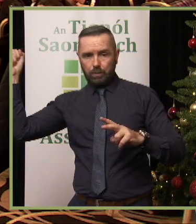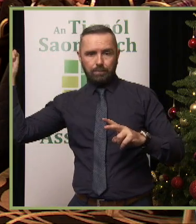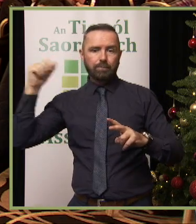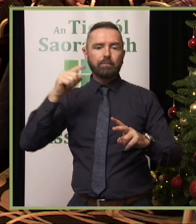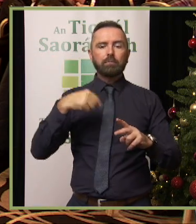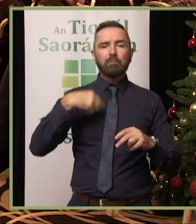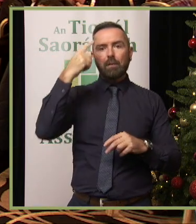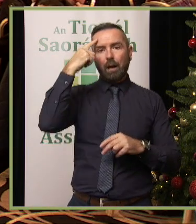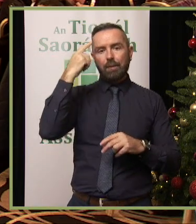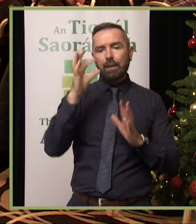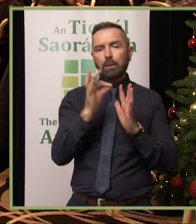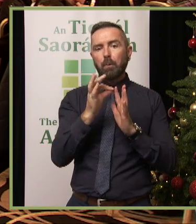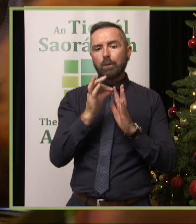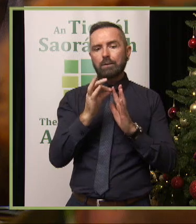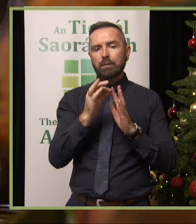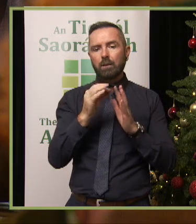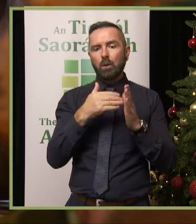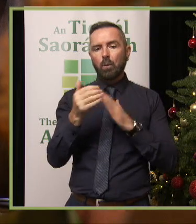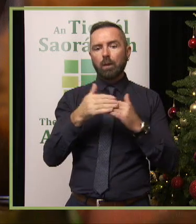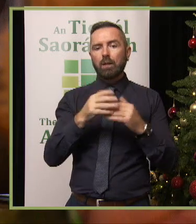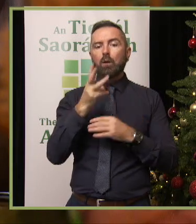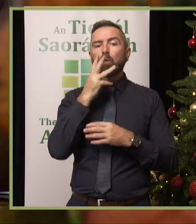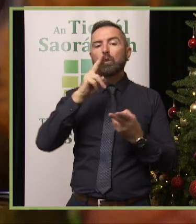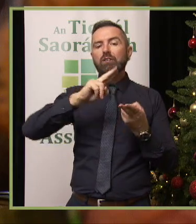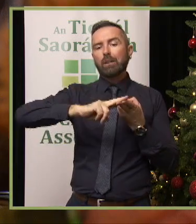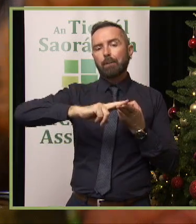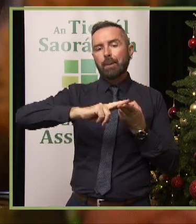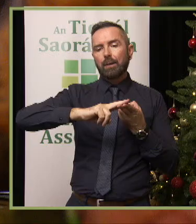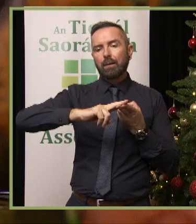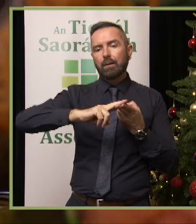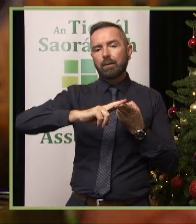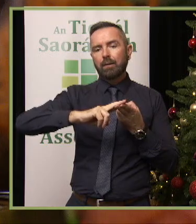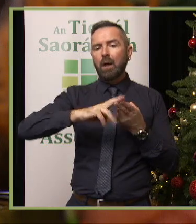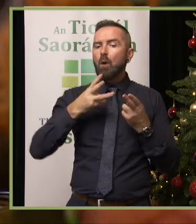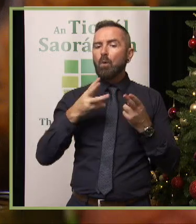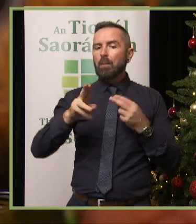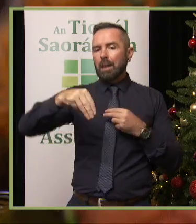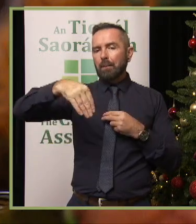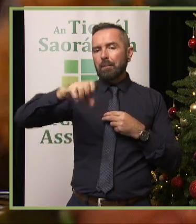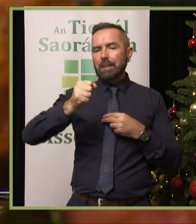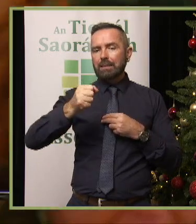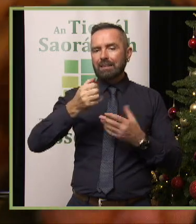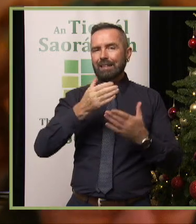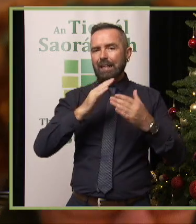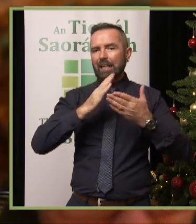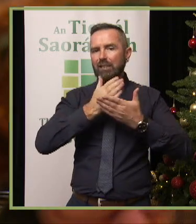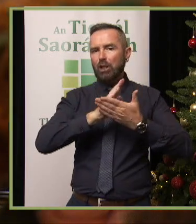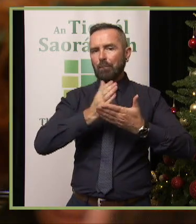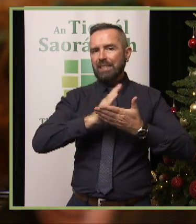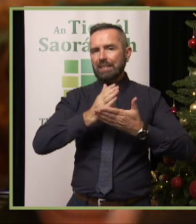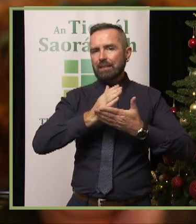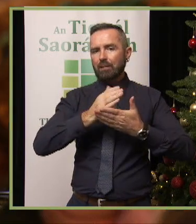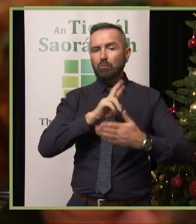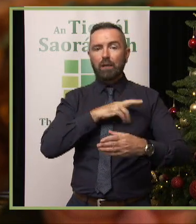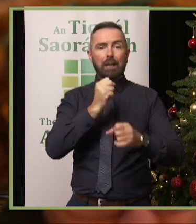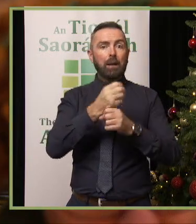I take the point, and the colleagues over there, on the word cheap will be misunderstood and misinterpreted. It's really about